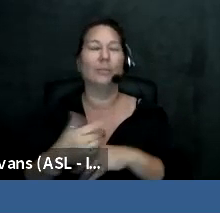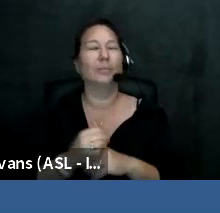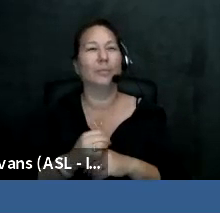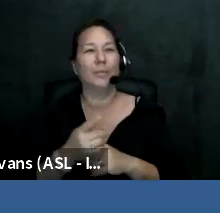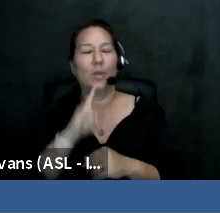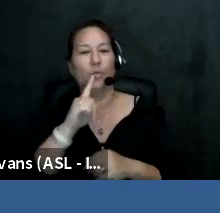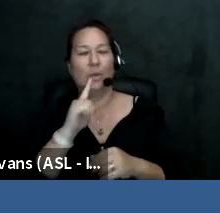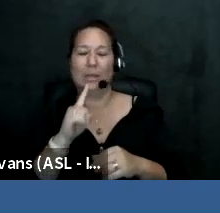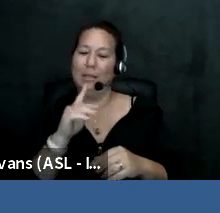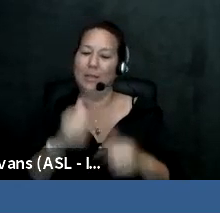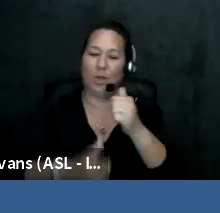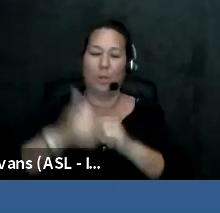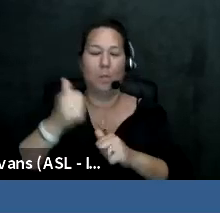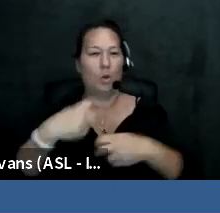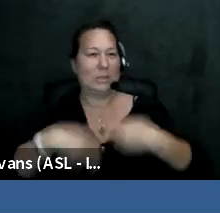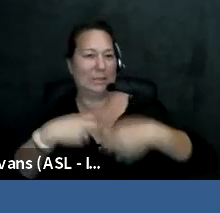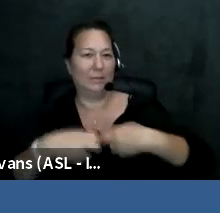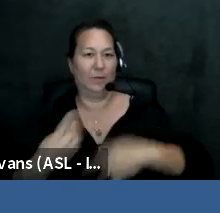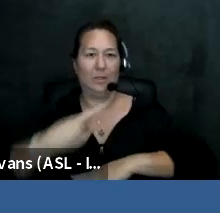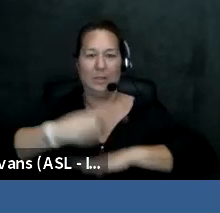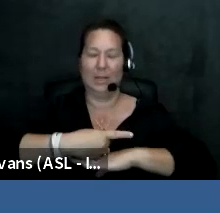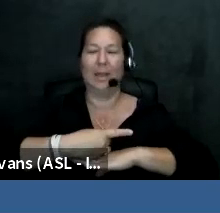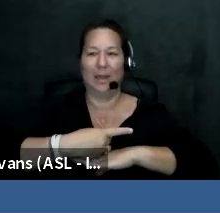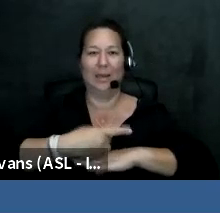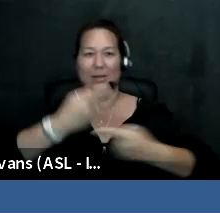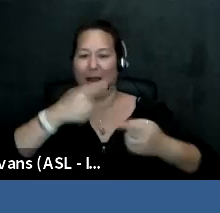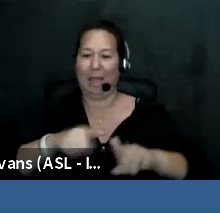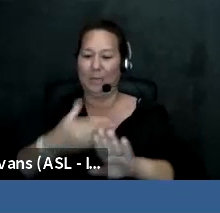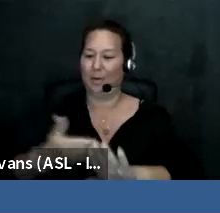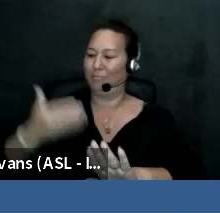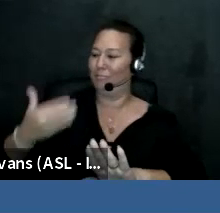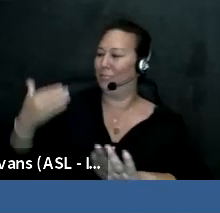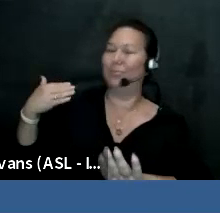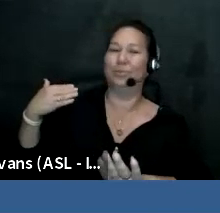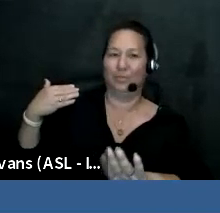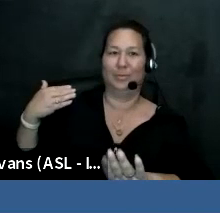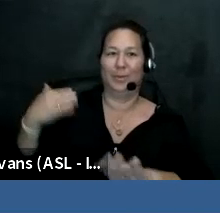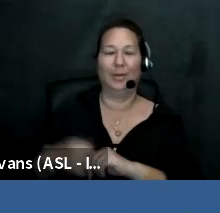difficult days, are behind us. But it really,